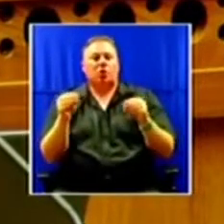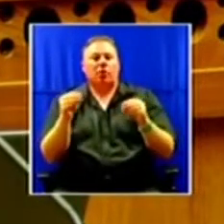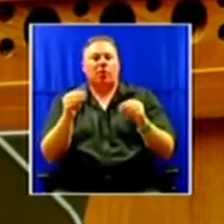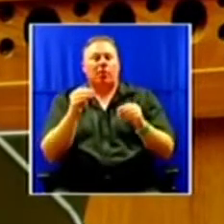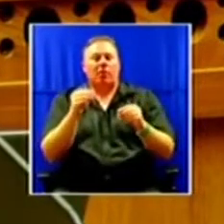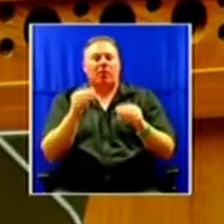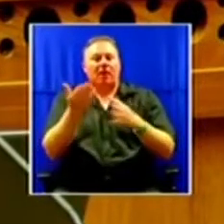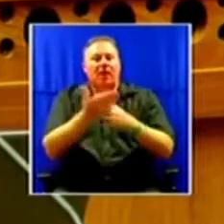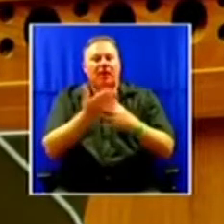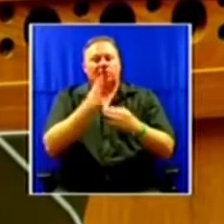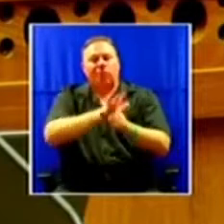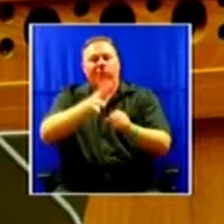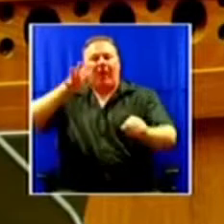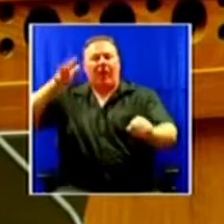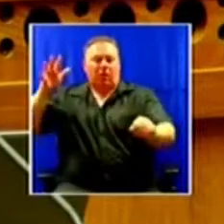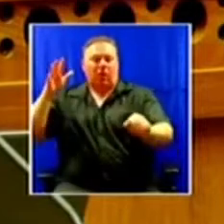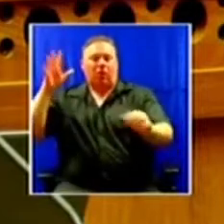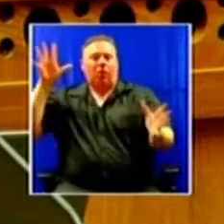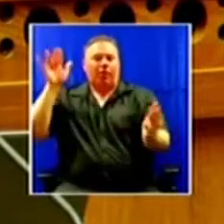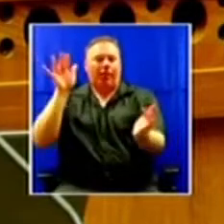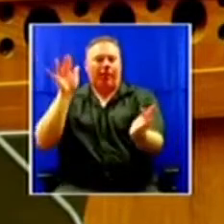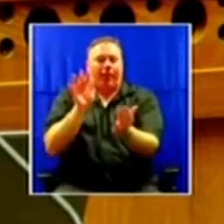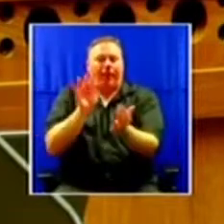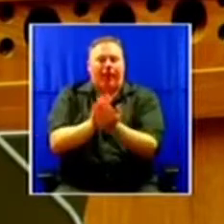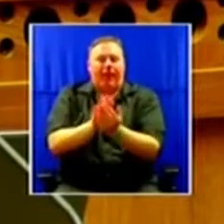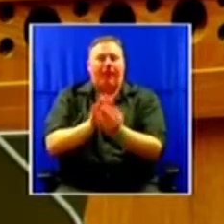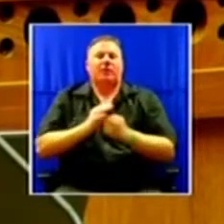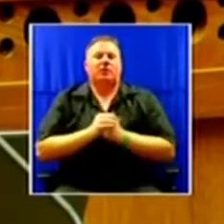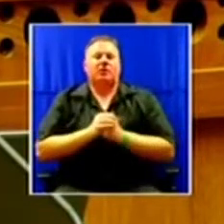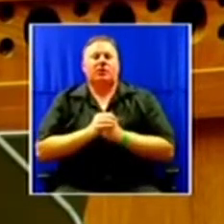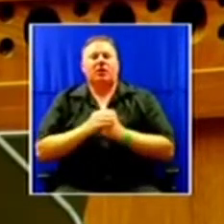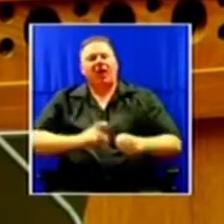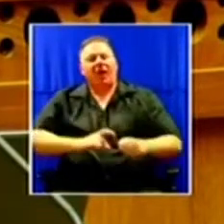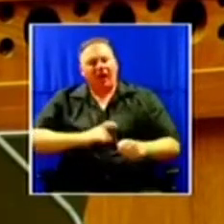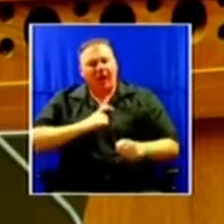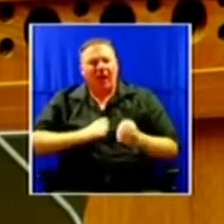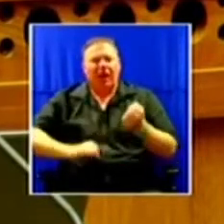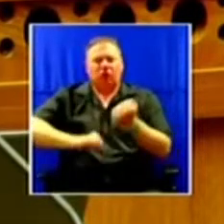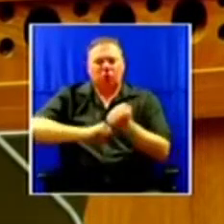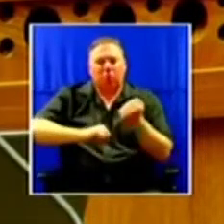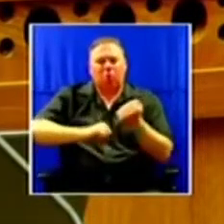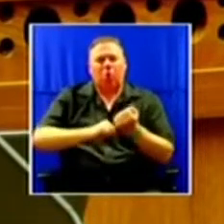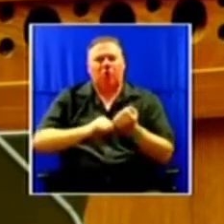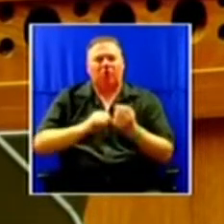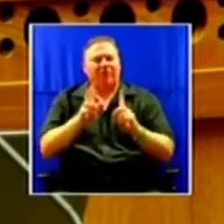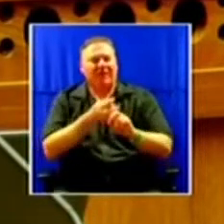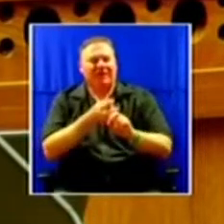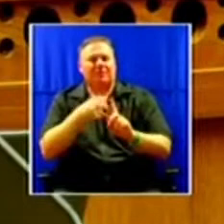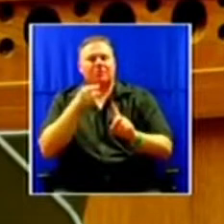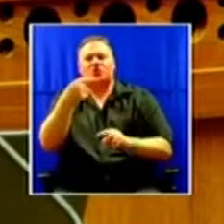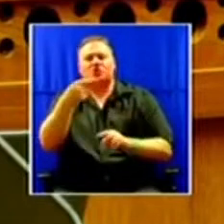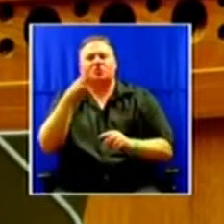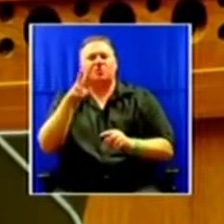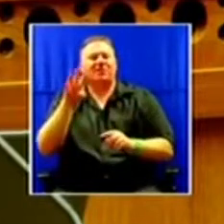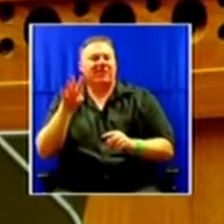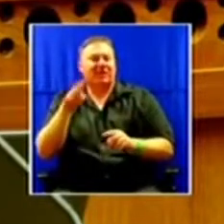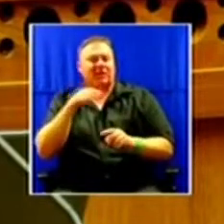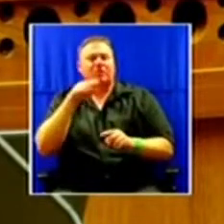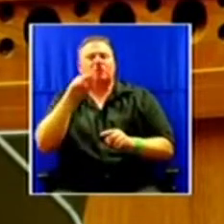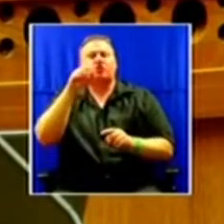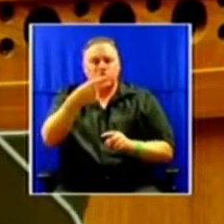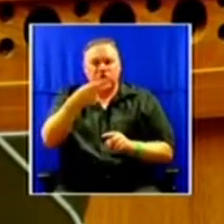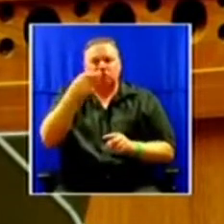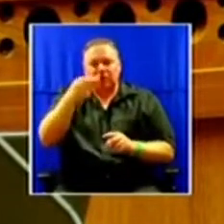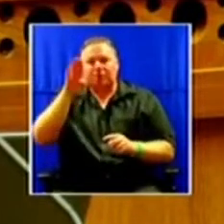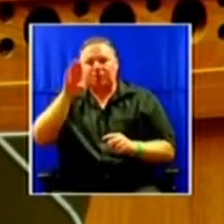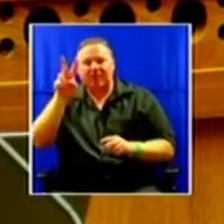cases. We continue to provide care and support to survivors of gender-based violence. In the